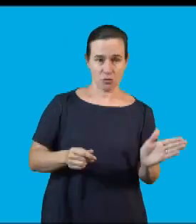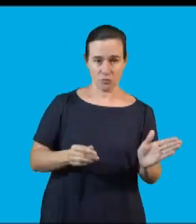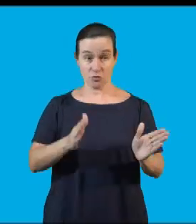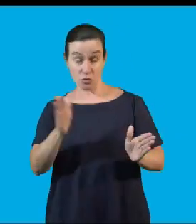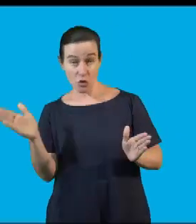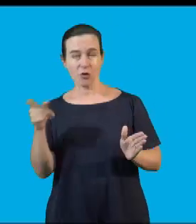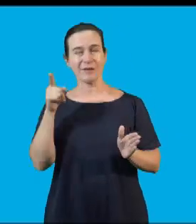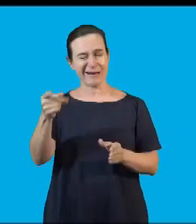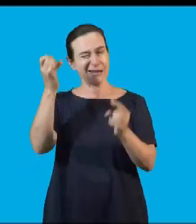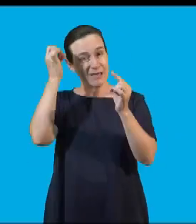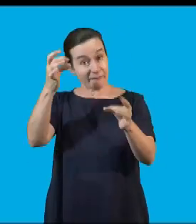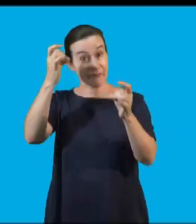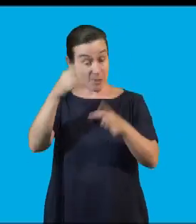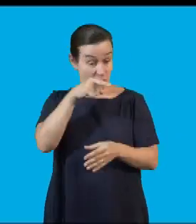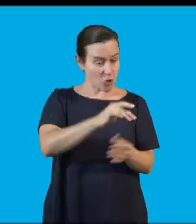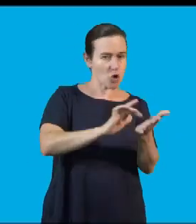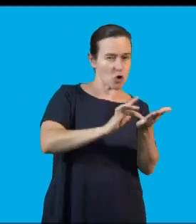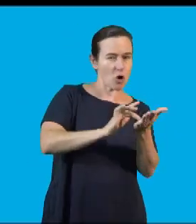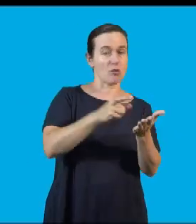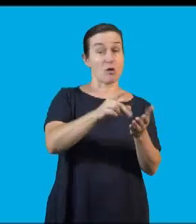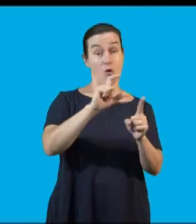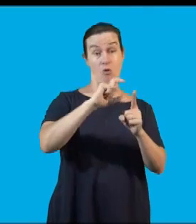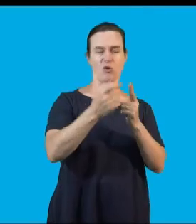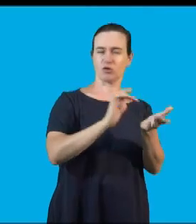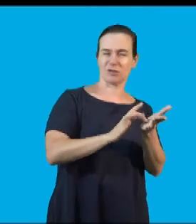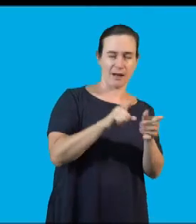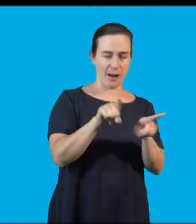and details about the cultural center.